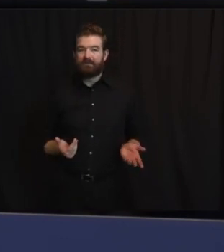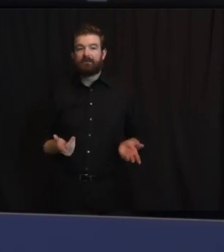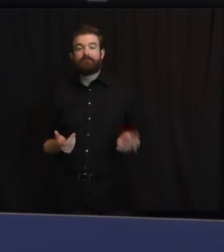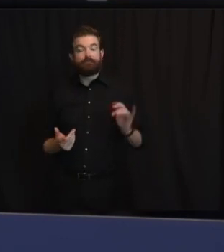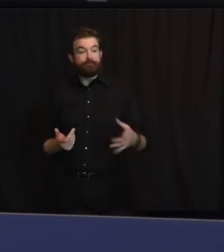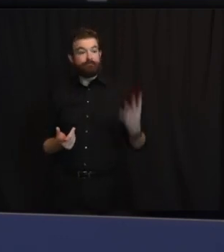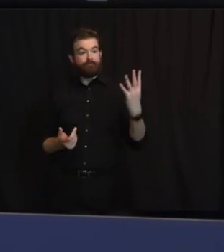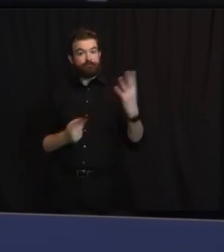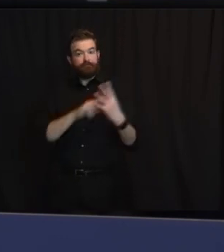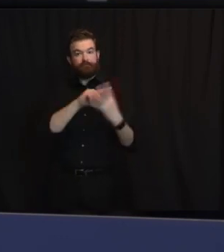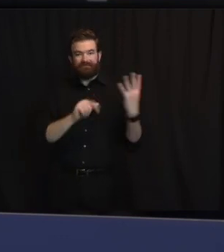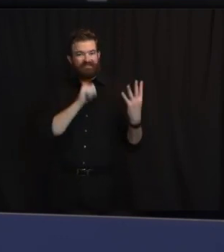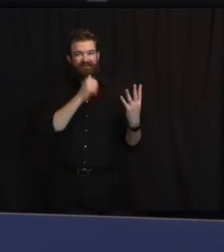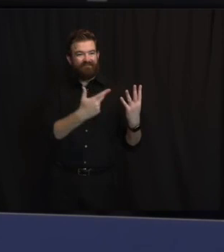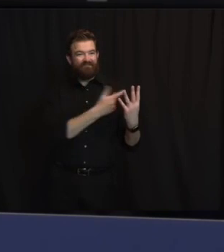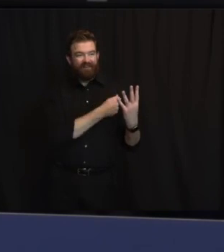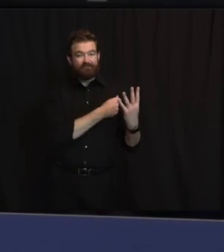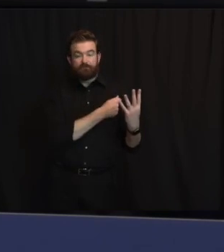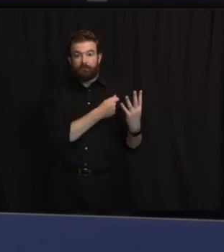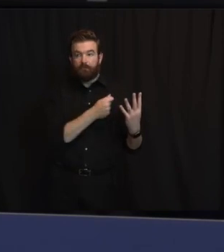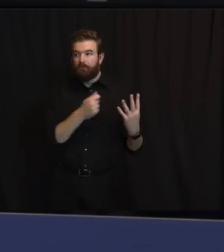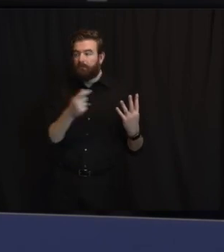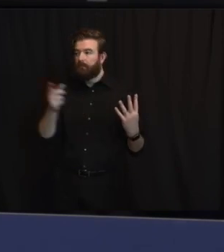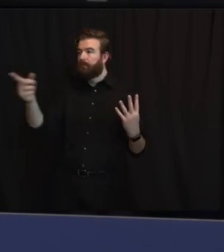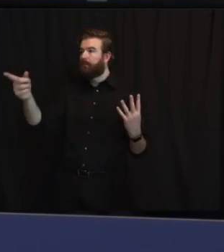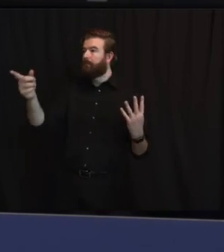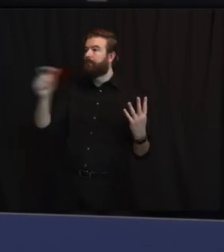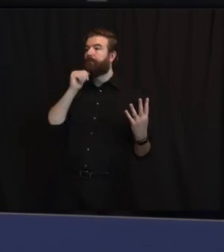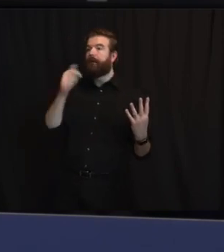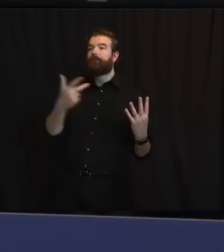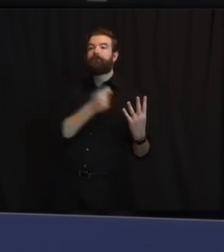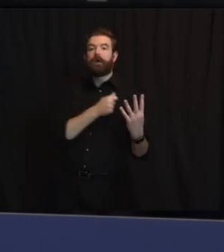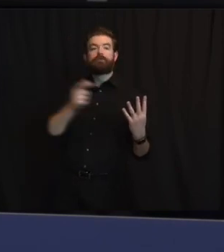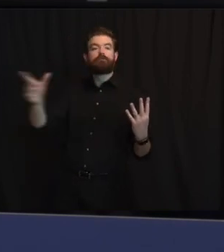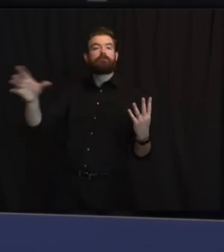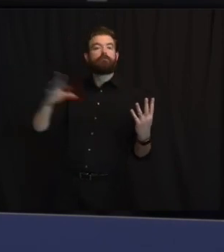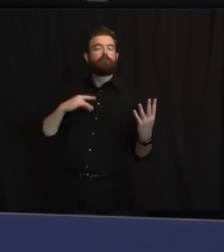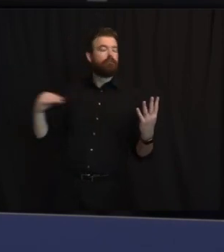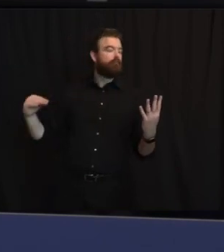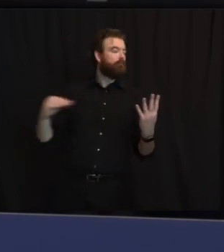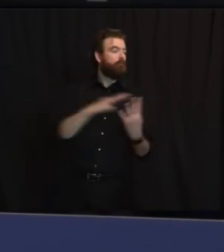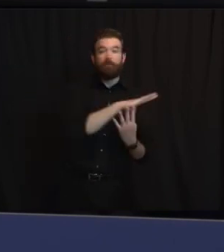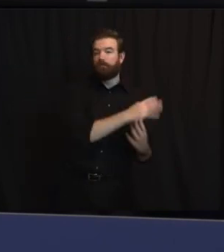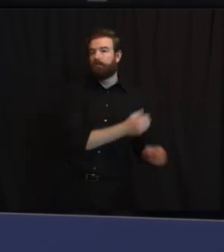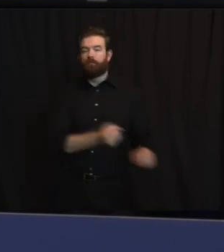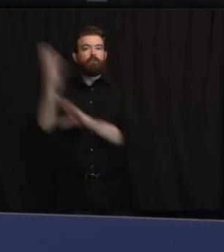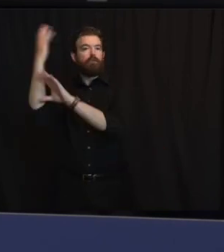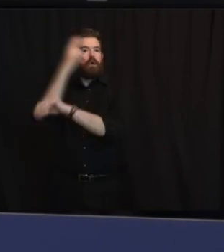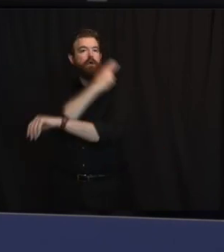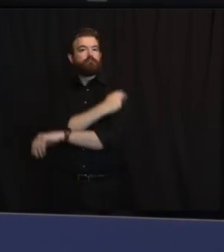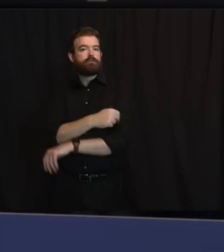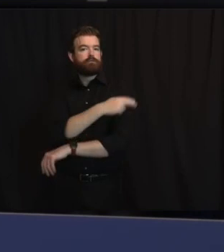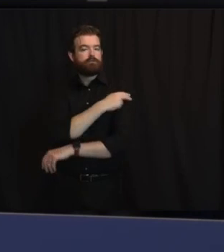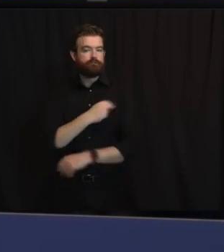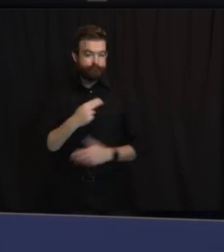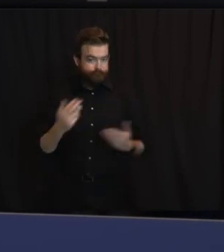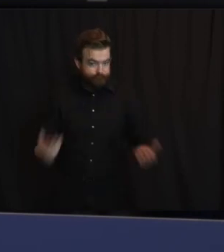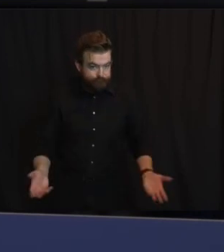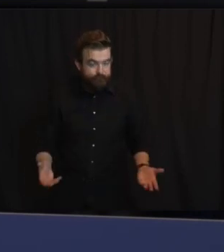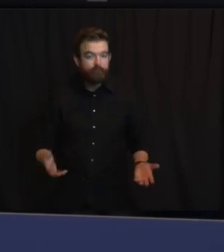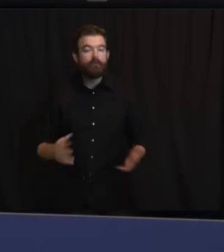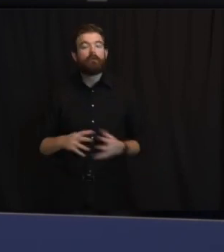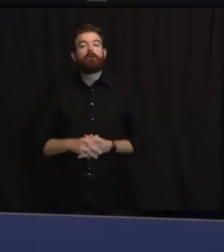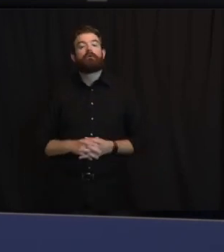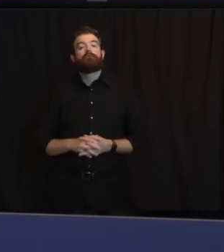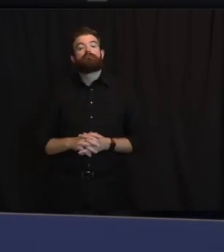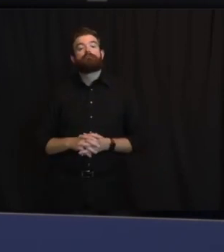and 2 subsequent deaths occurred, including in 1 previously infected resident. So unvaccinated residents